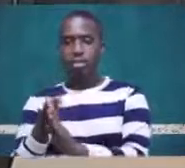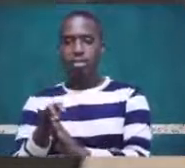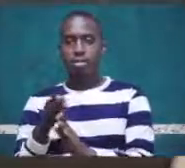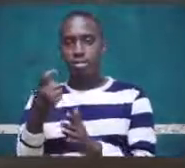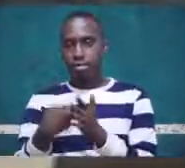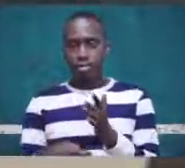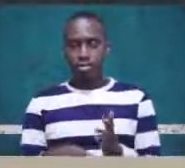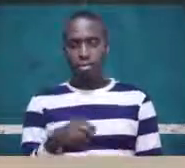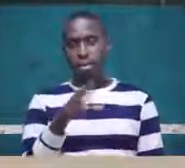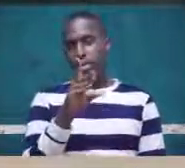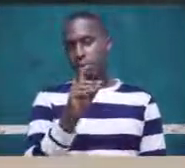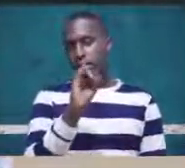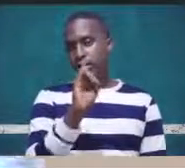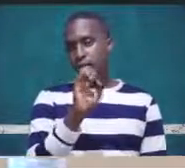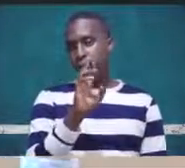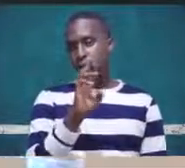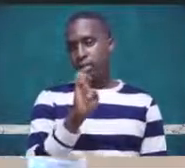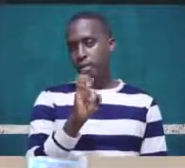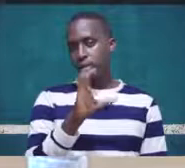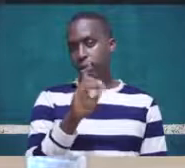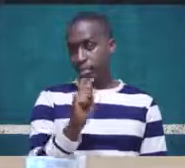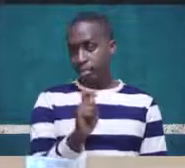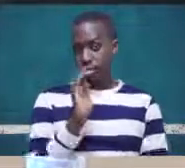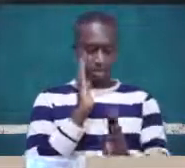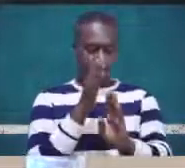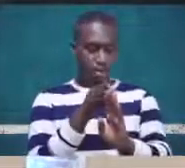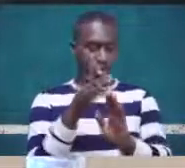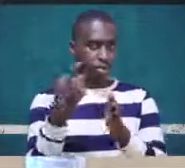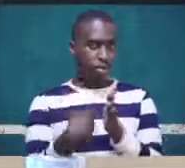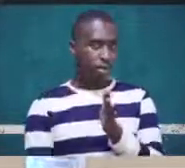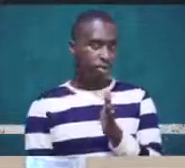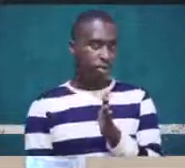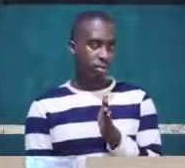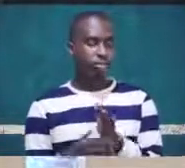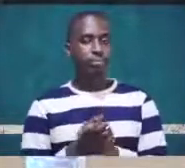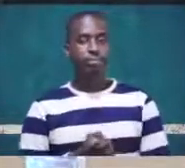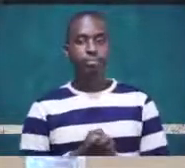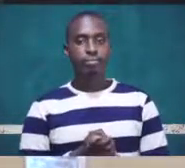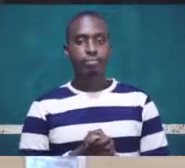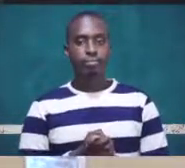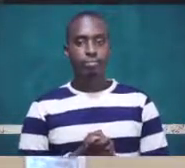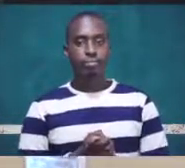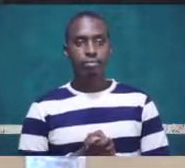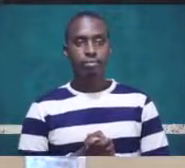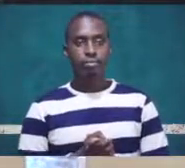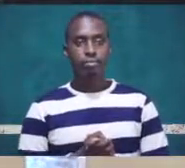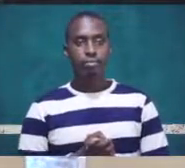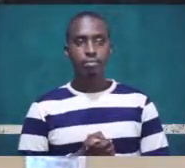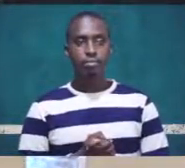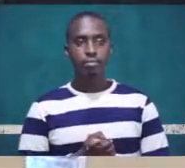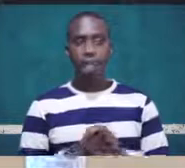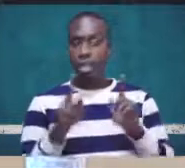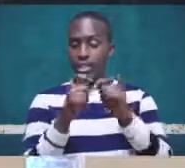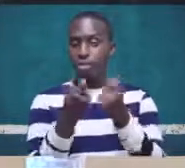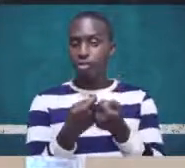have direct. If we can say the types of taxes, we have